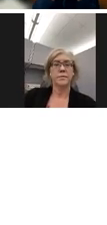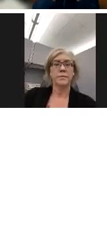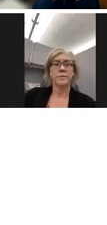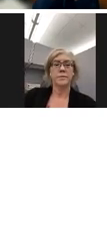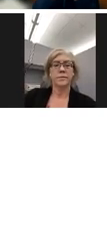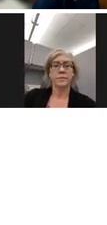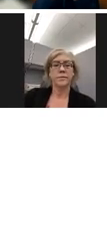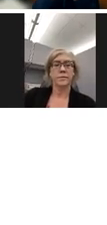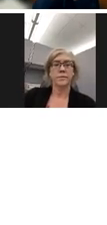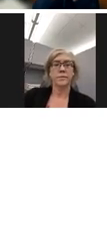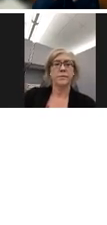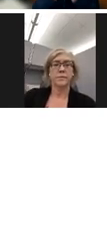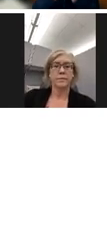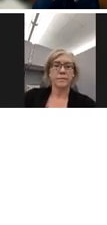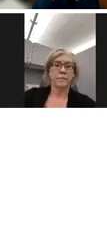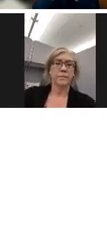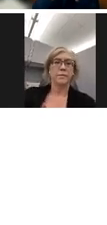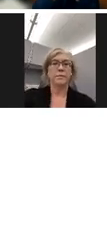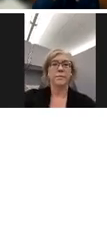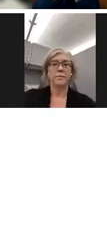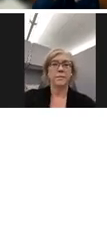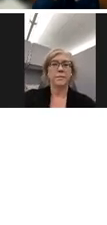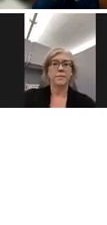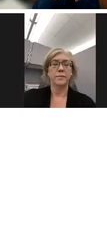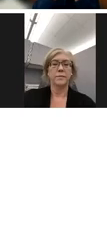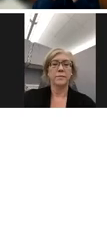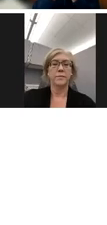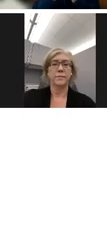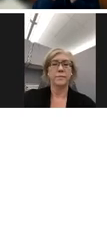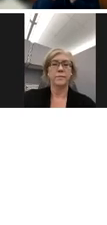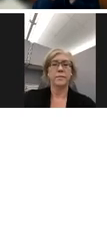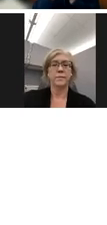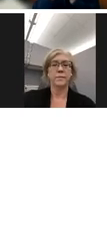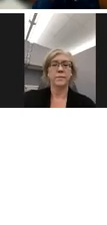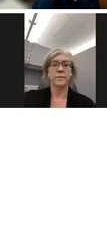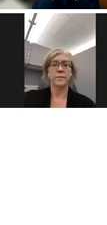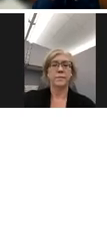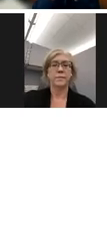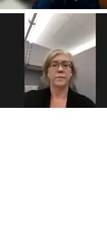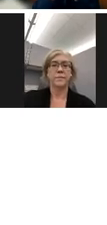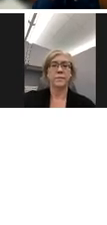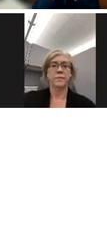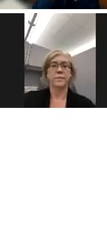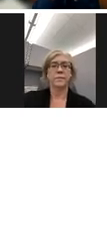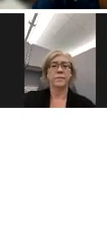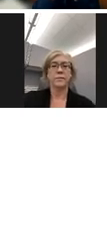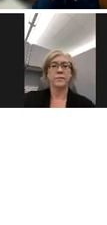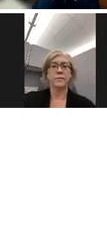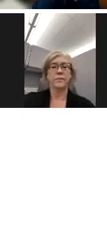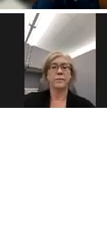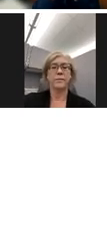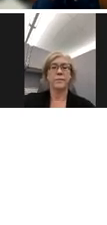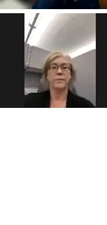partnership with ultra-regional, which as you know, focuses all services towards those with developmental disabilities. And then also